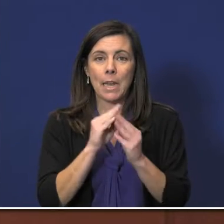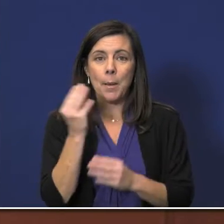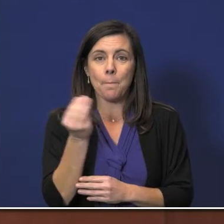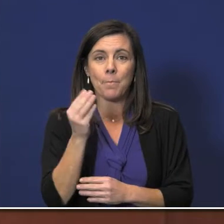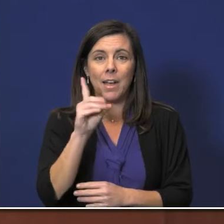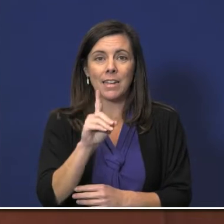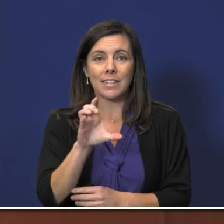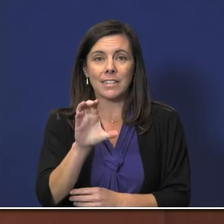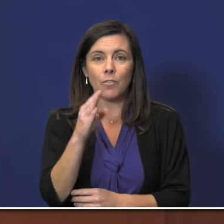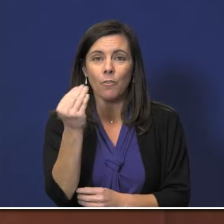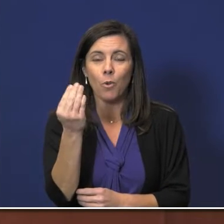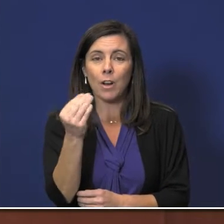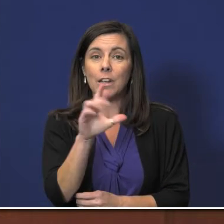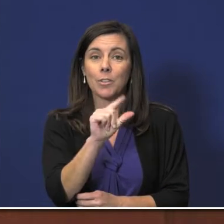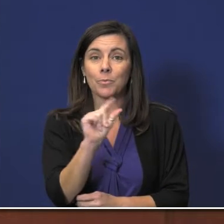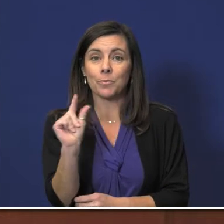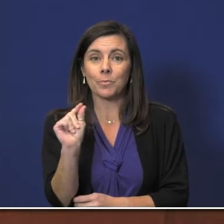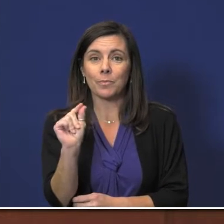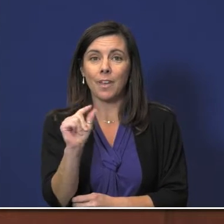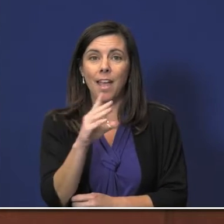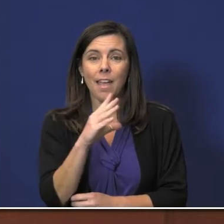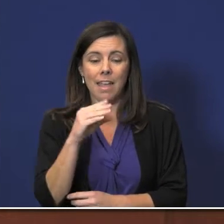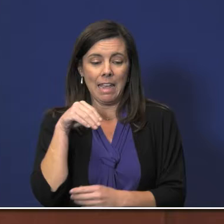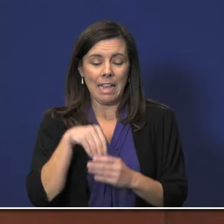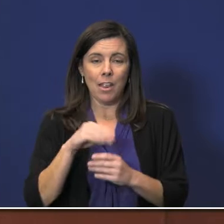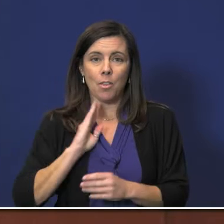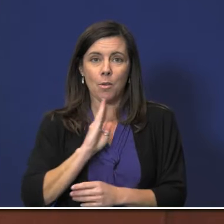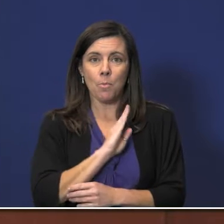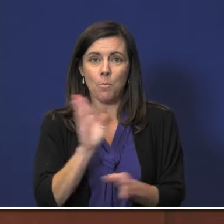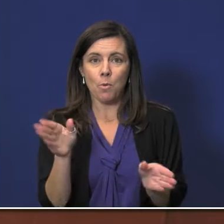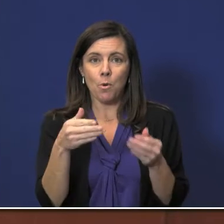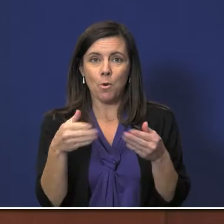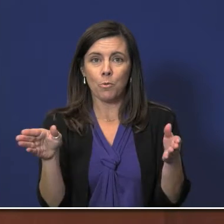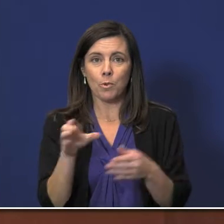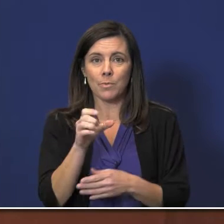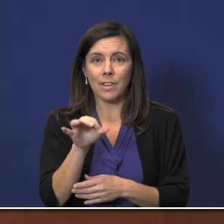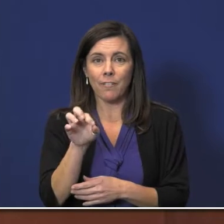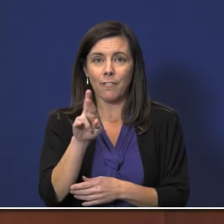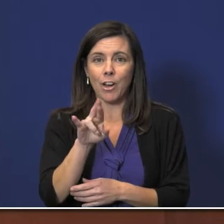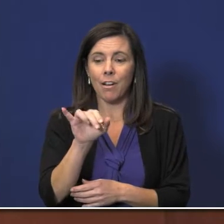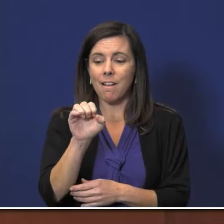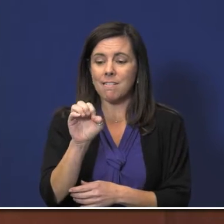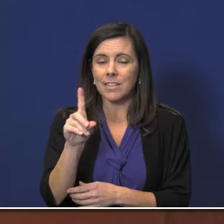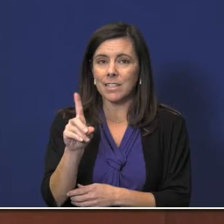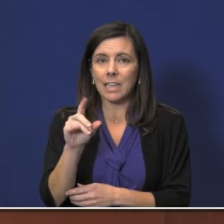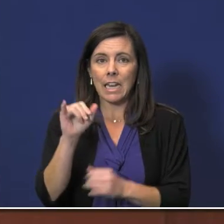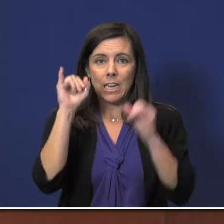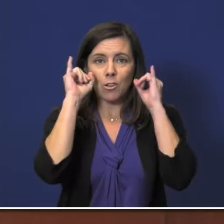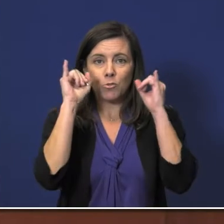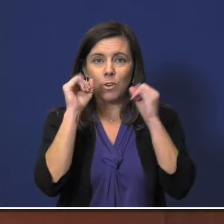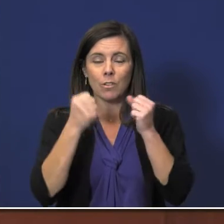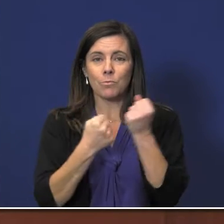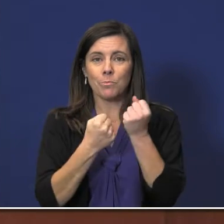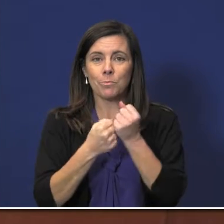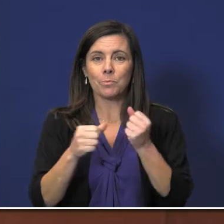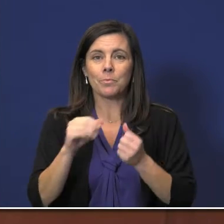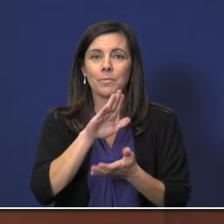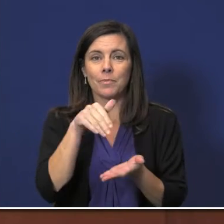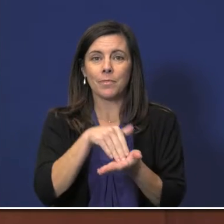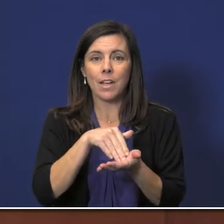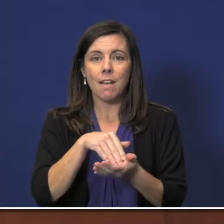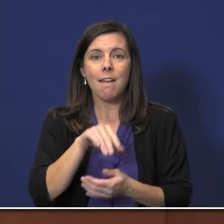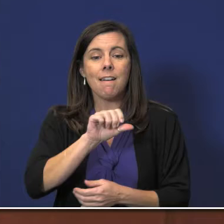the 14th, 2020, in the boardroom of the Cypress-Fairbanks Independent School District Instructional Support Center, located